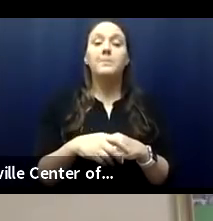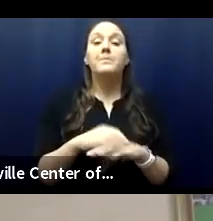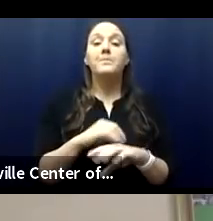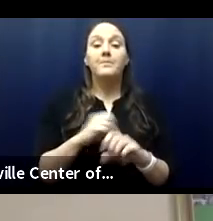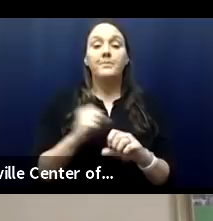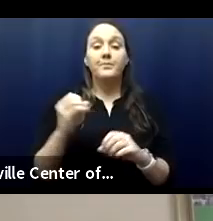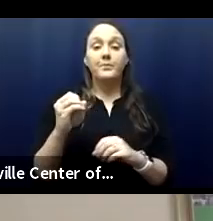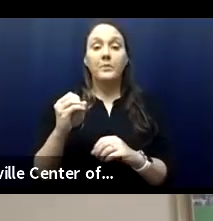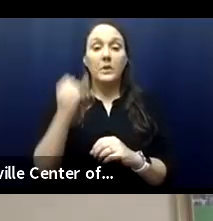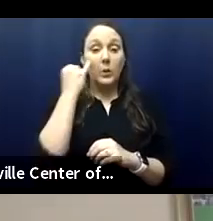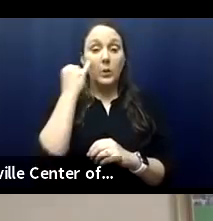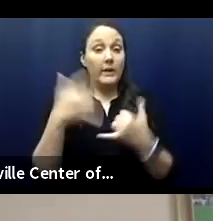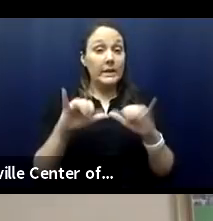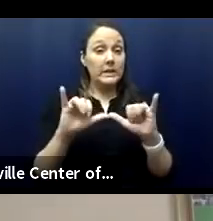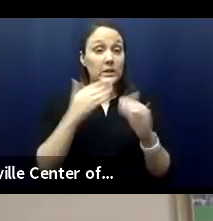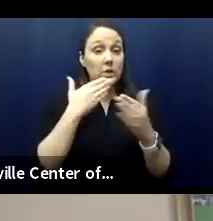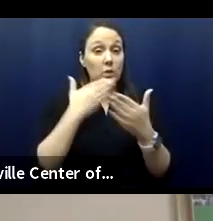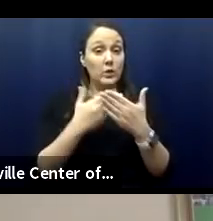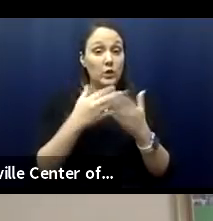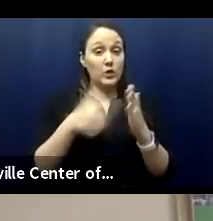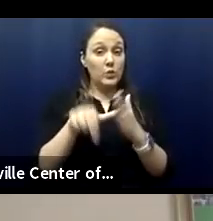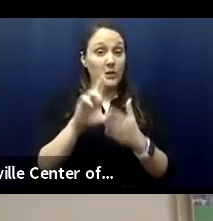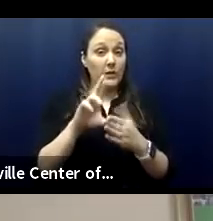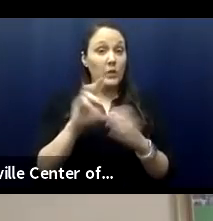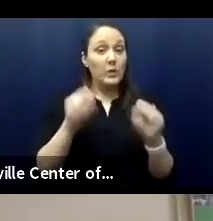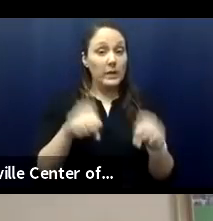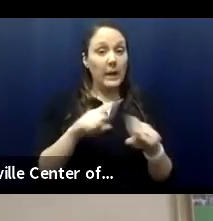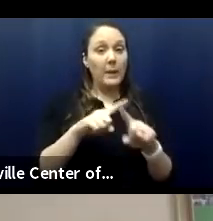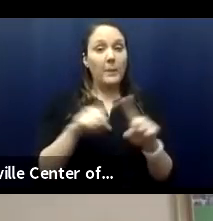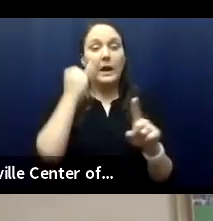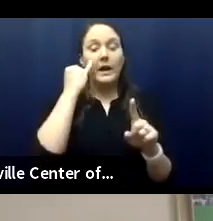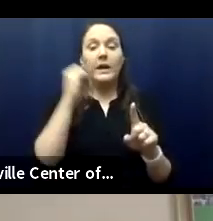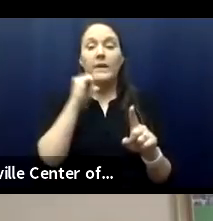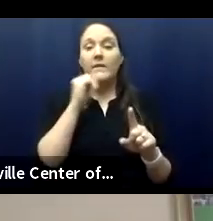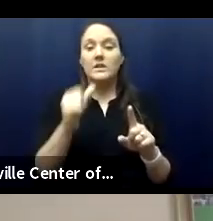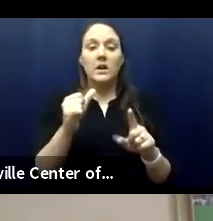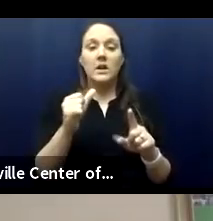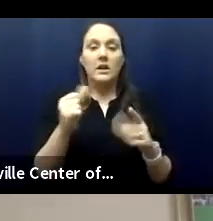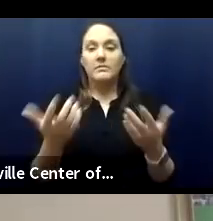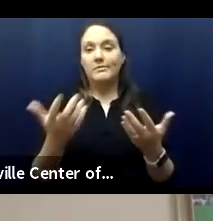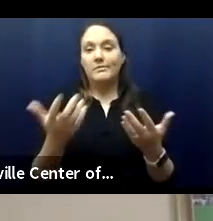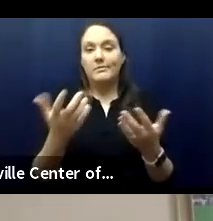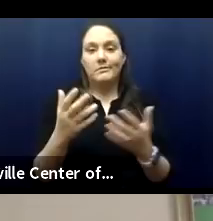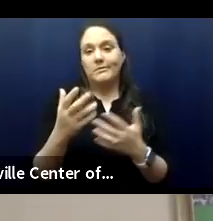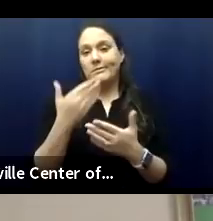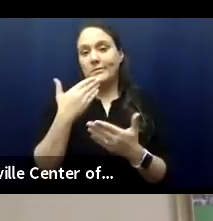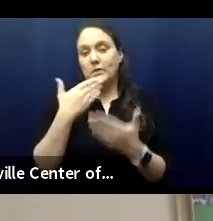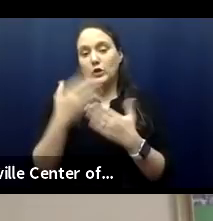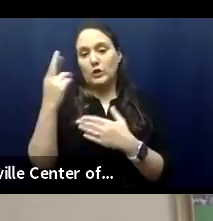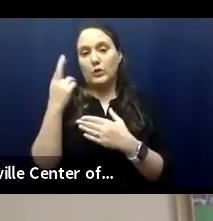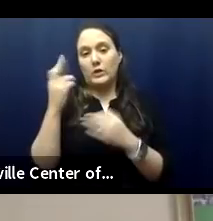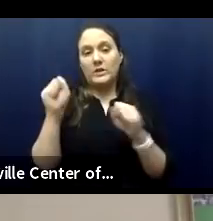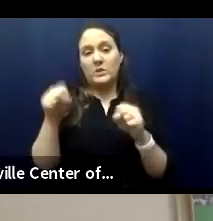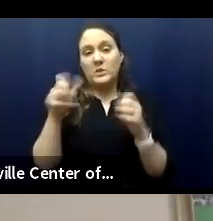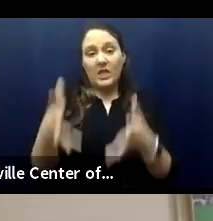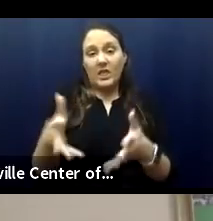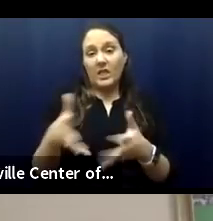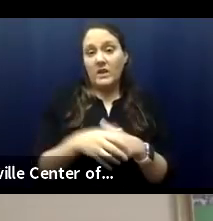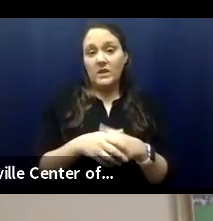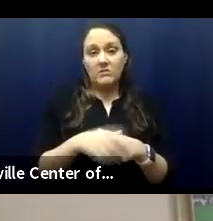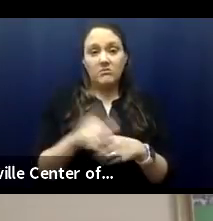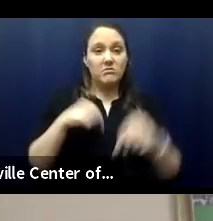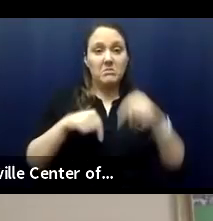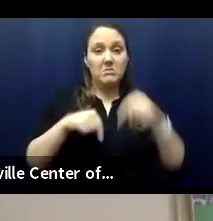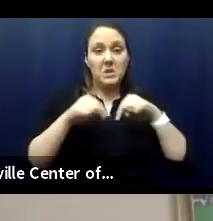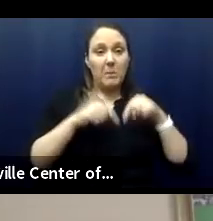it's still useful to review it, we can, but if it's not useful, you know, we could leave it at, you know, come back if there's a